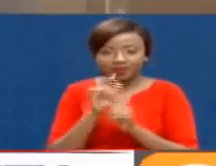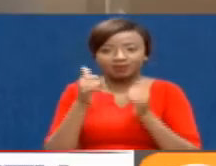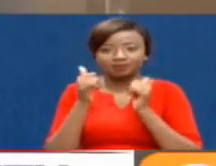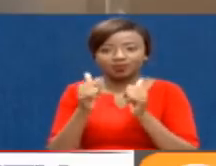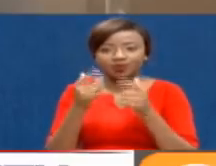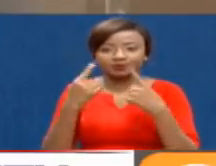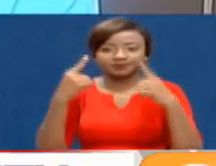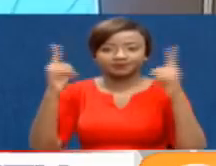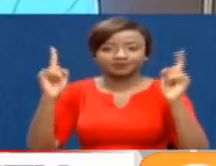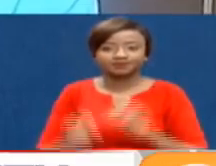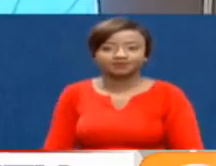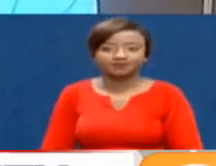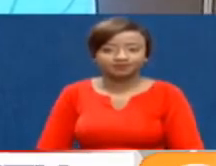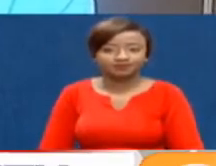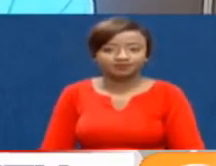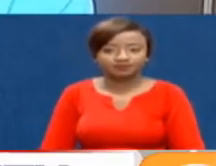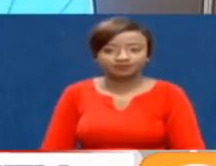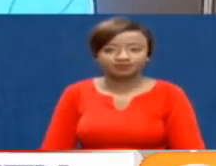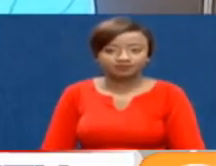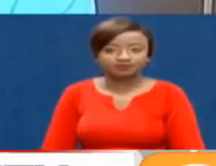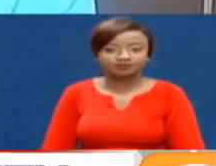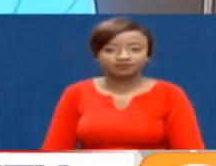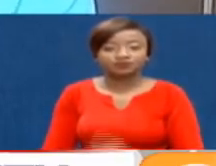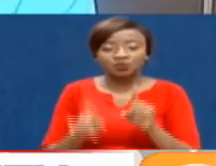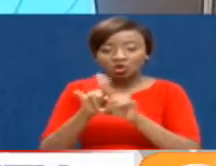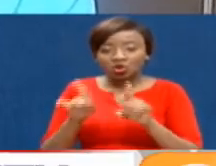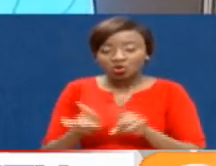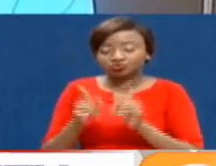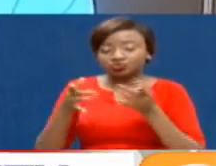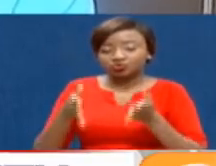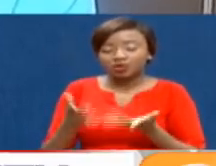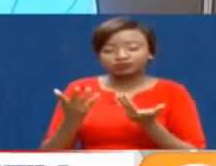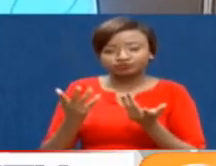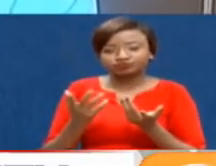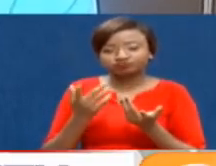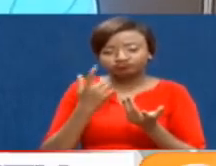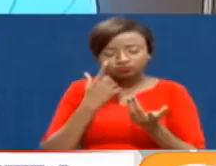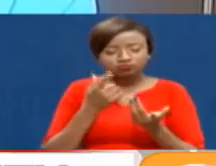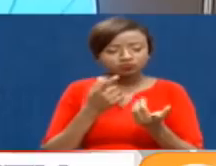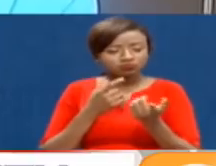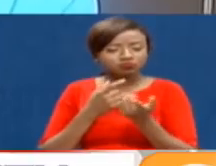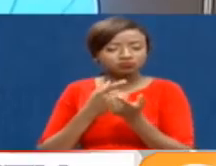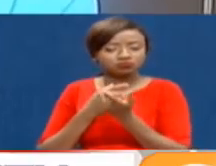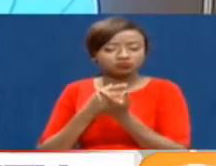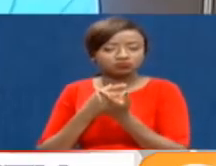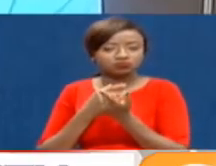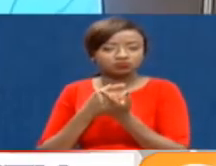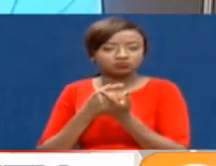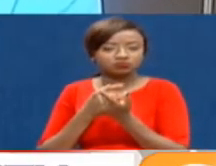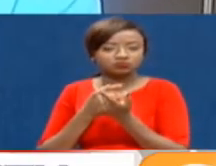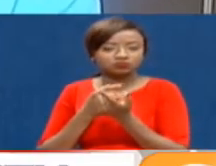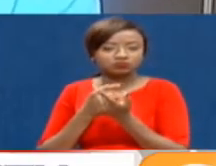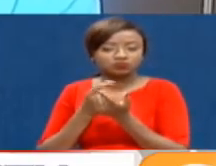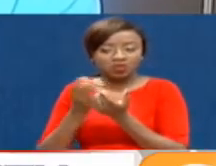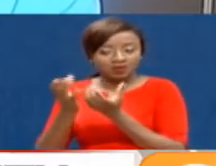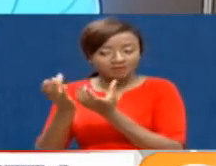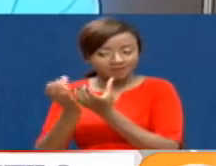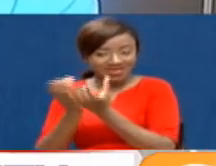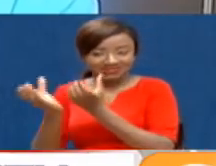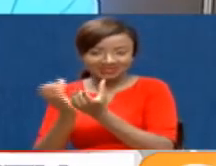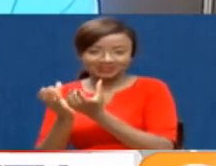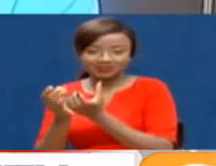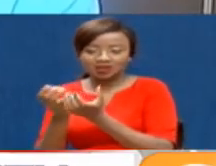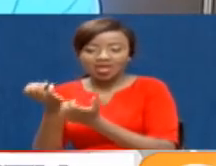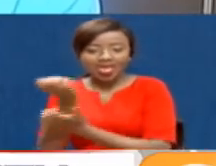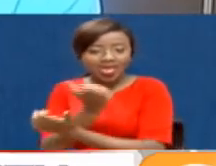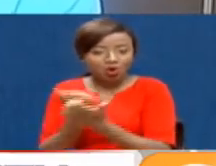fine. Right. And, you know, as we observe this, of course, away from the viral infections is also the business impact. Economies have